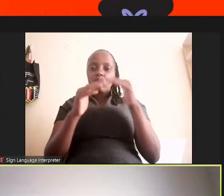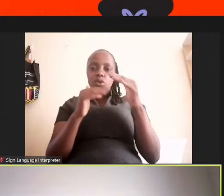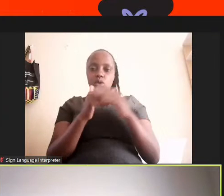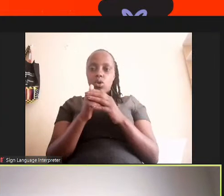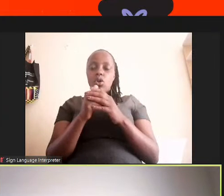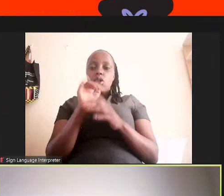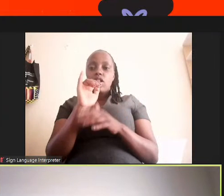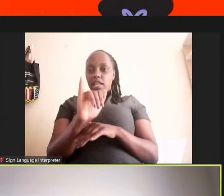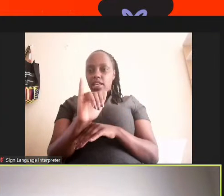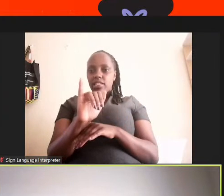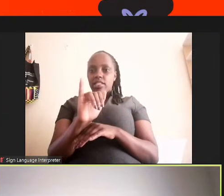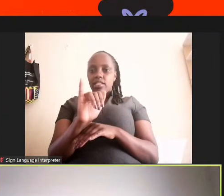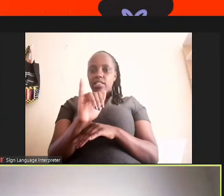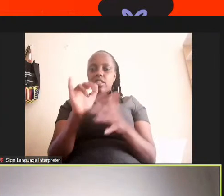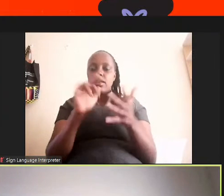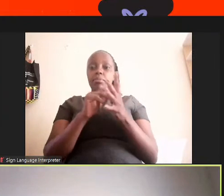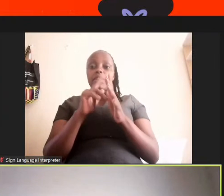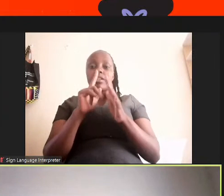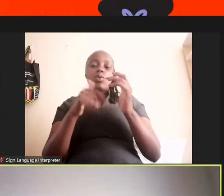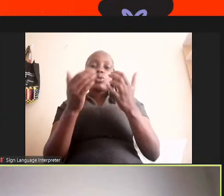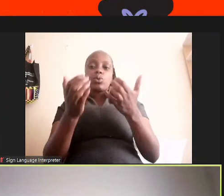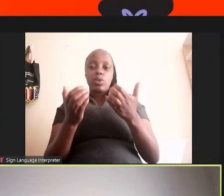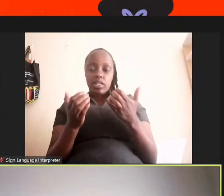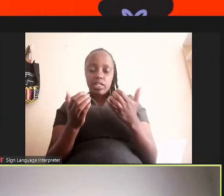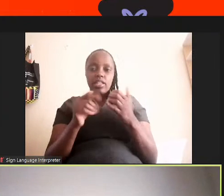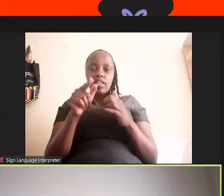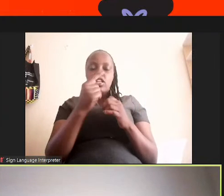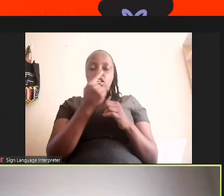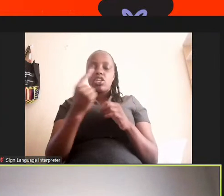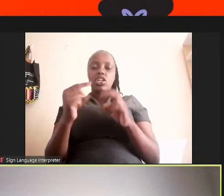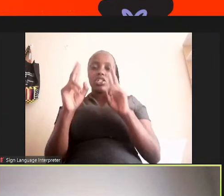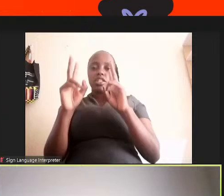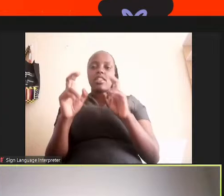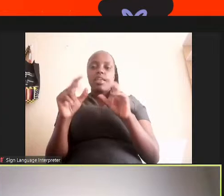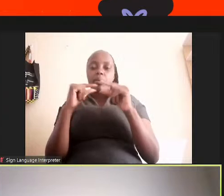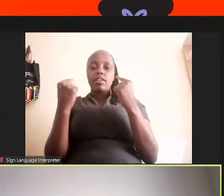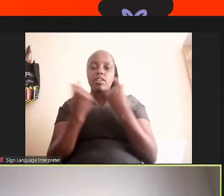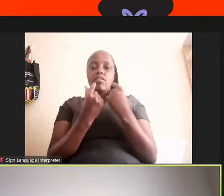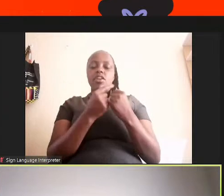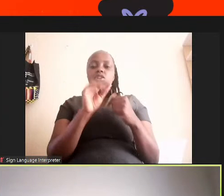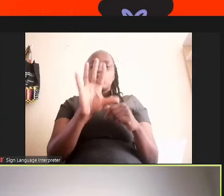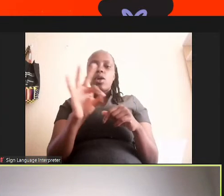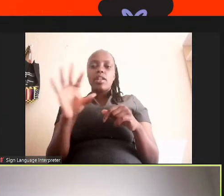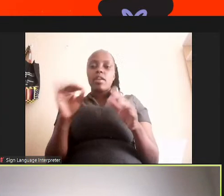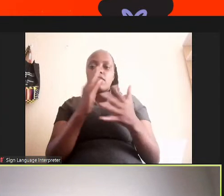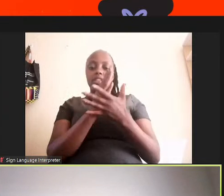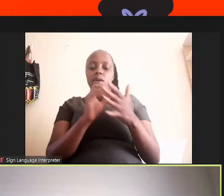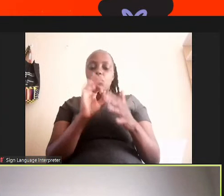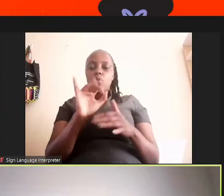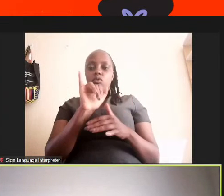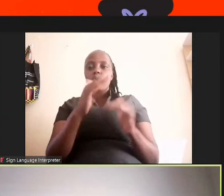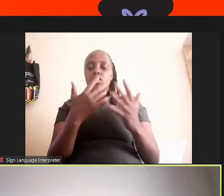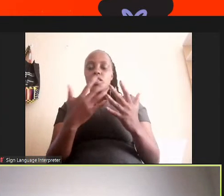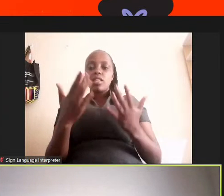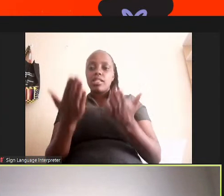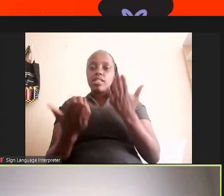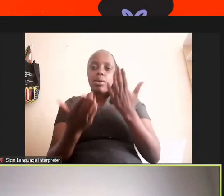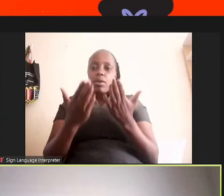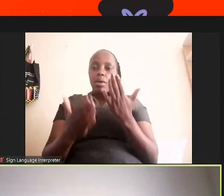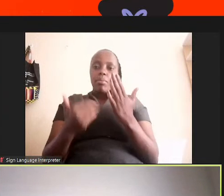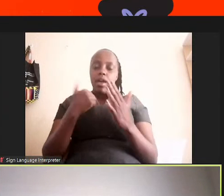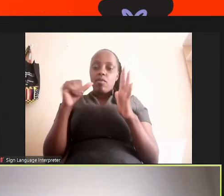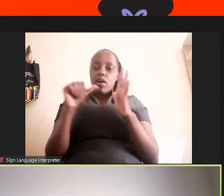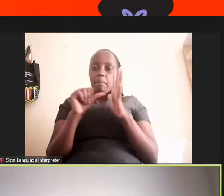So we need each thematic group to also identify some of those things that perhaps are a